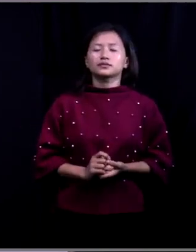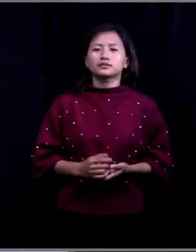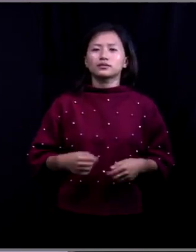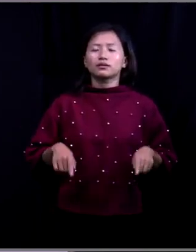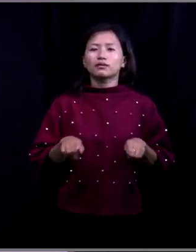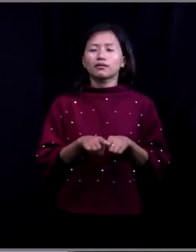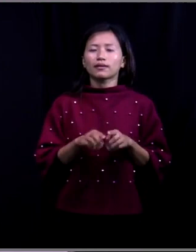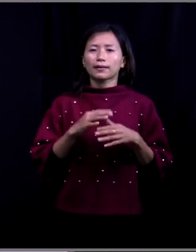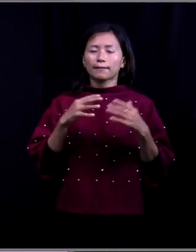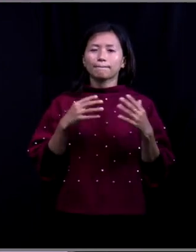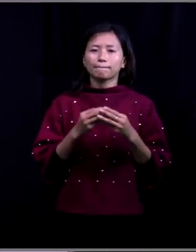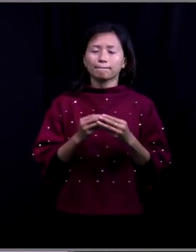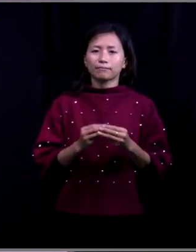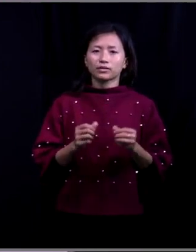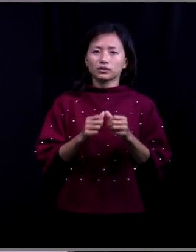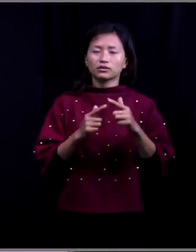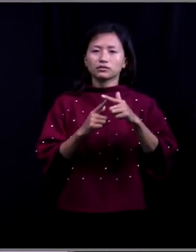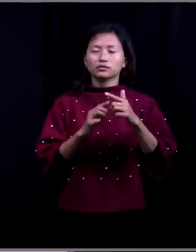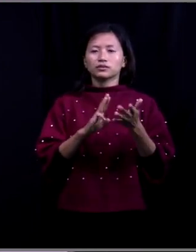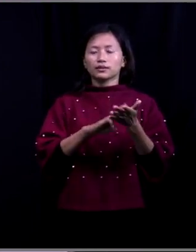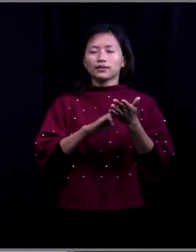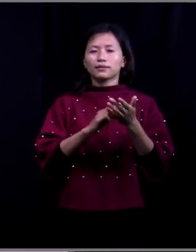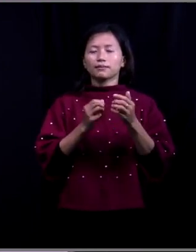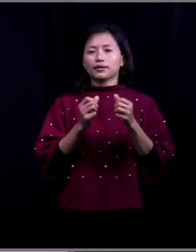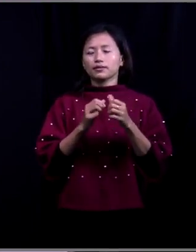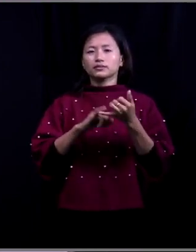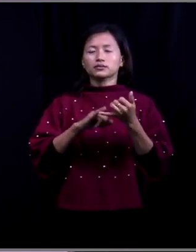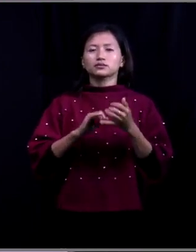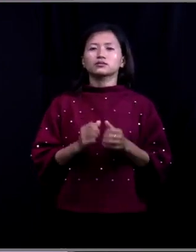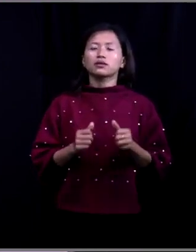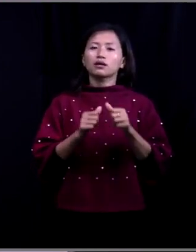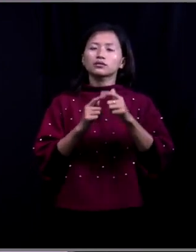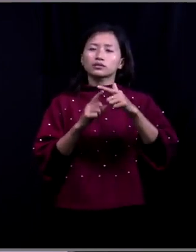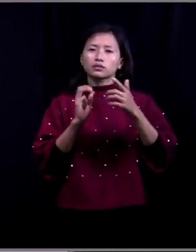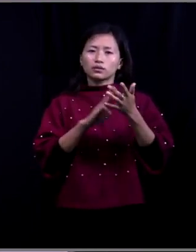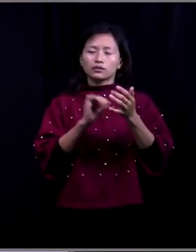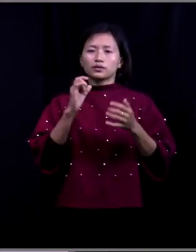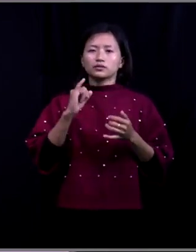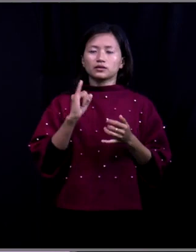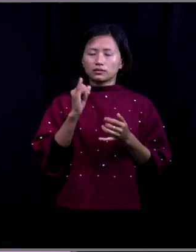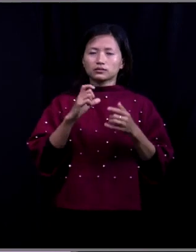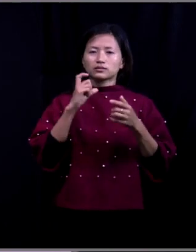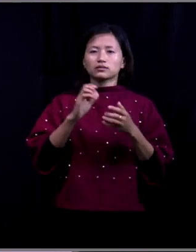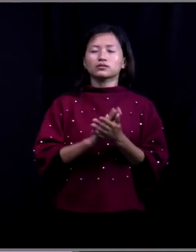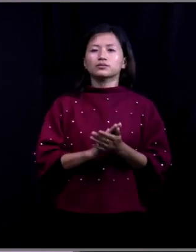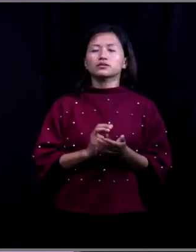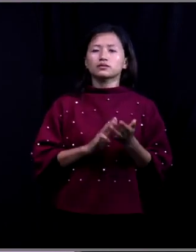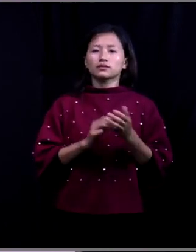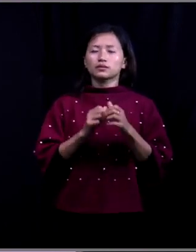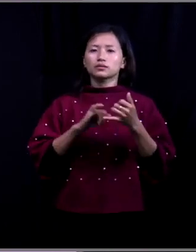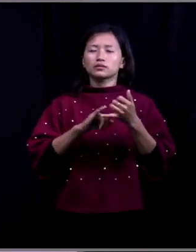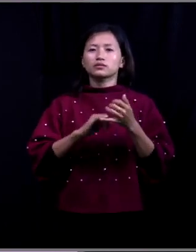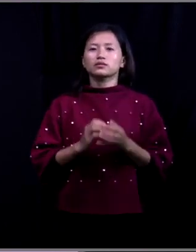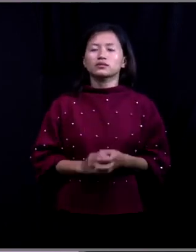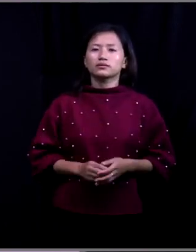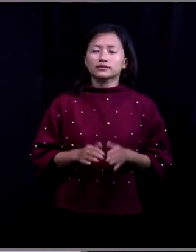by atomic mass and molecular mass. Atomic mass, it is defined as the average